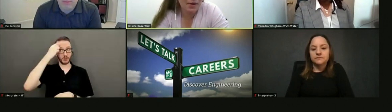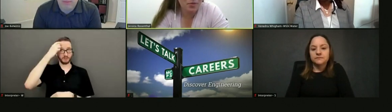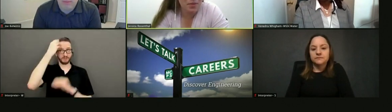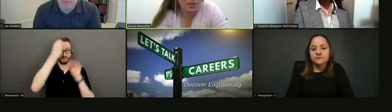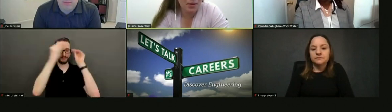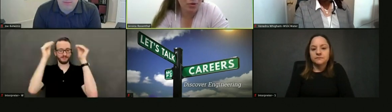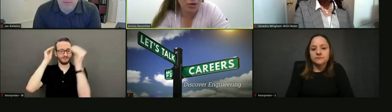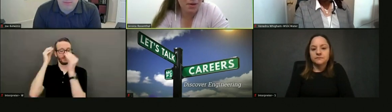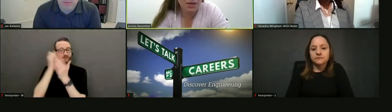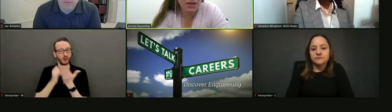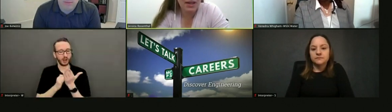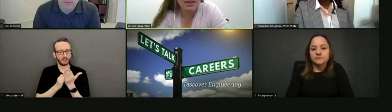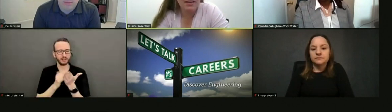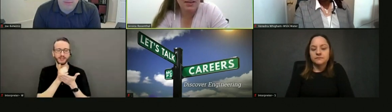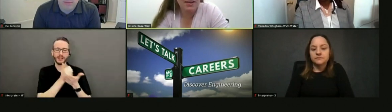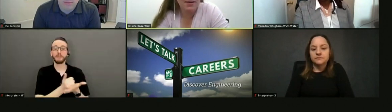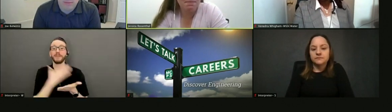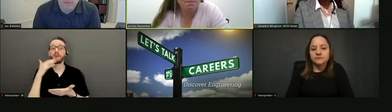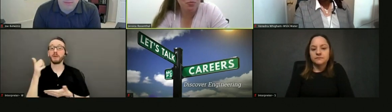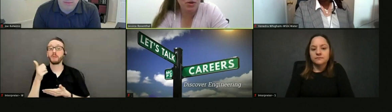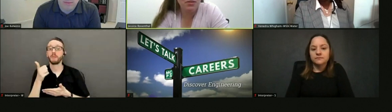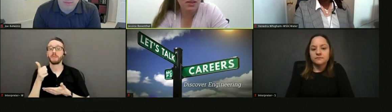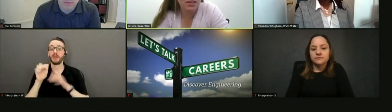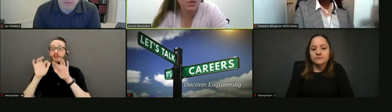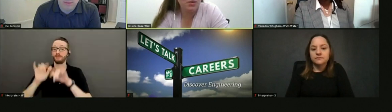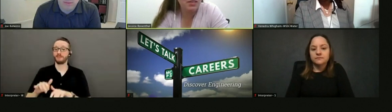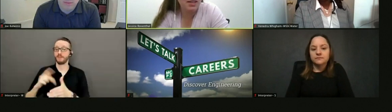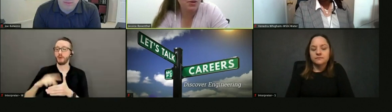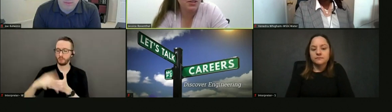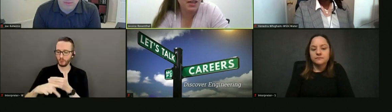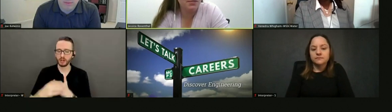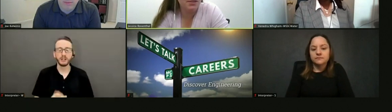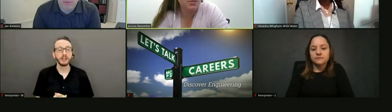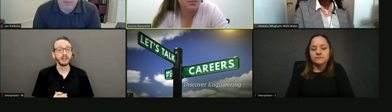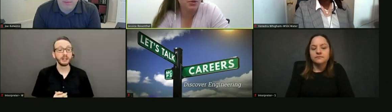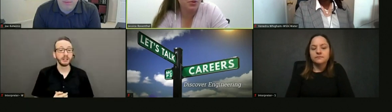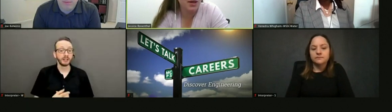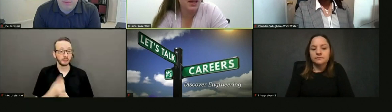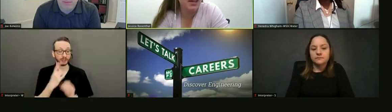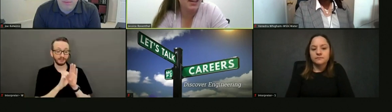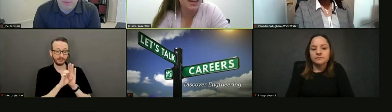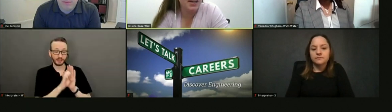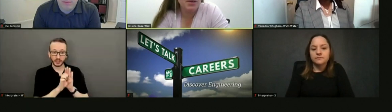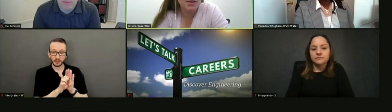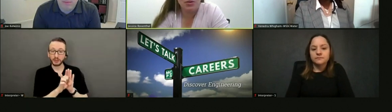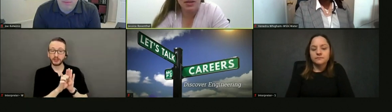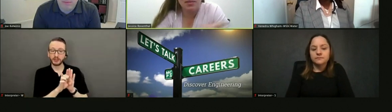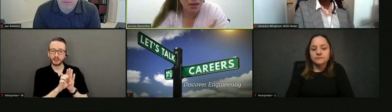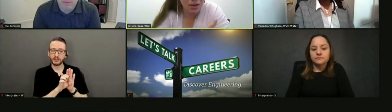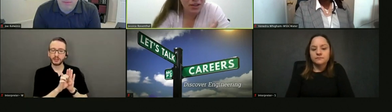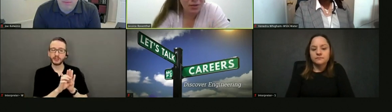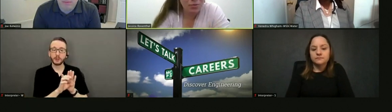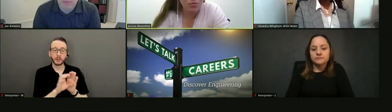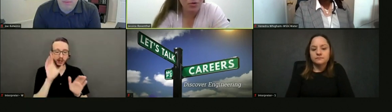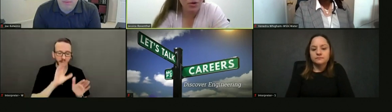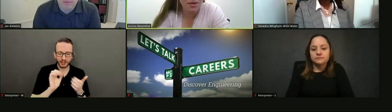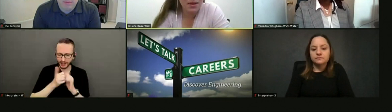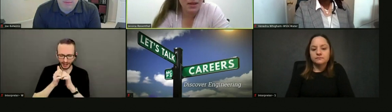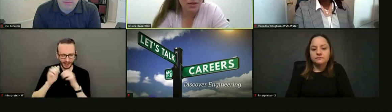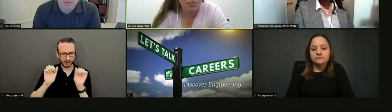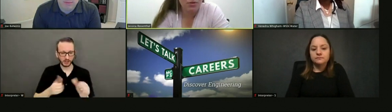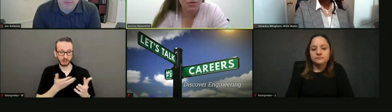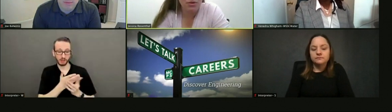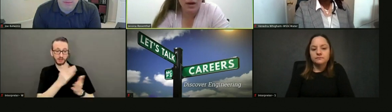to help you be a better programmer. And one of the things that we did was kind of explore the way that you can make art